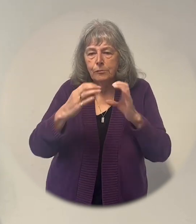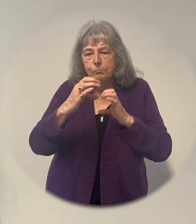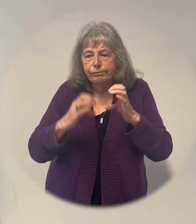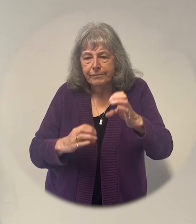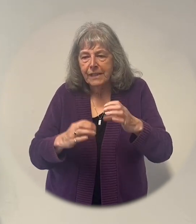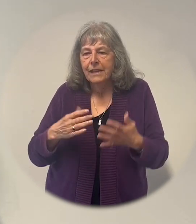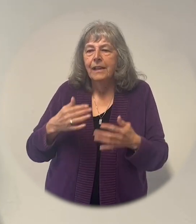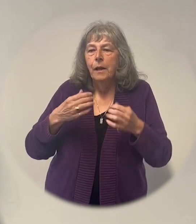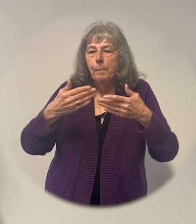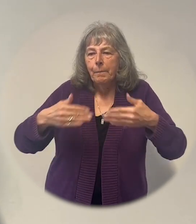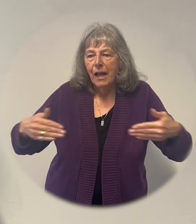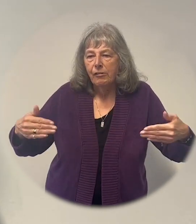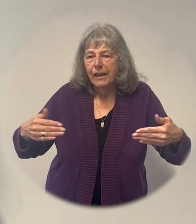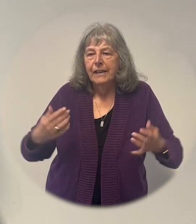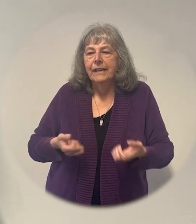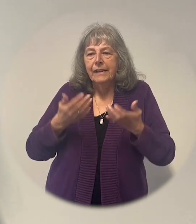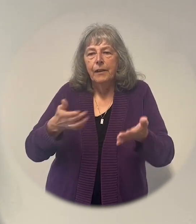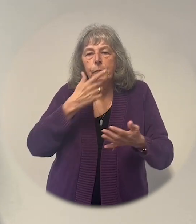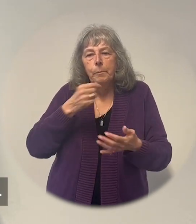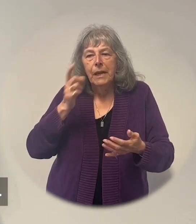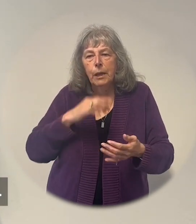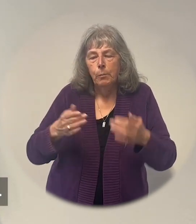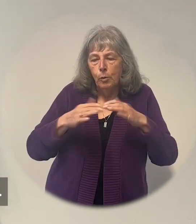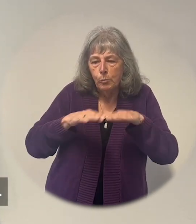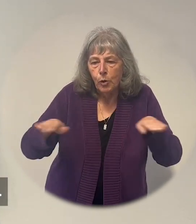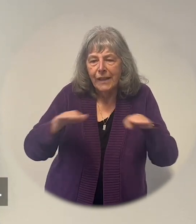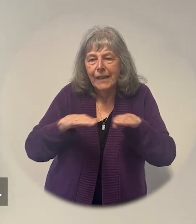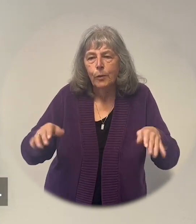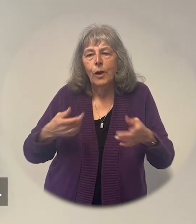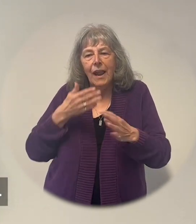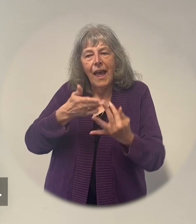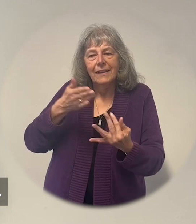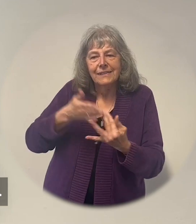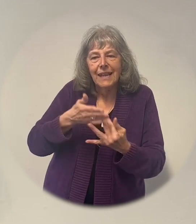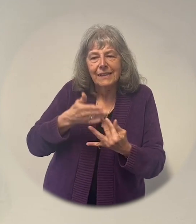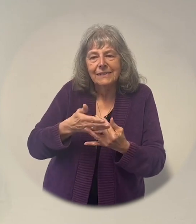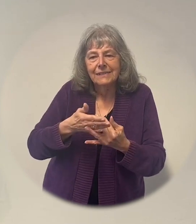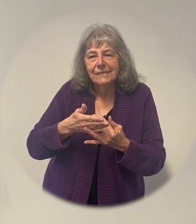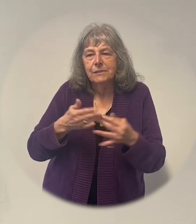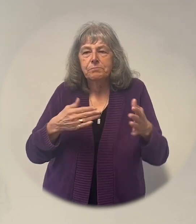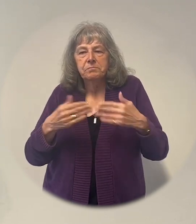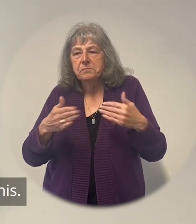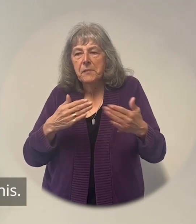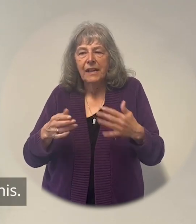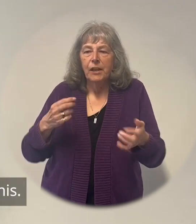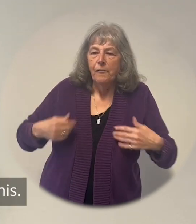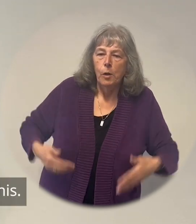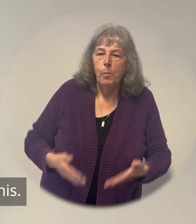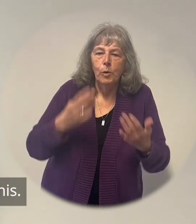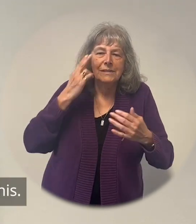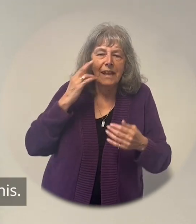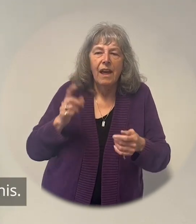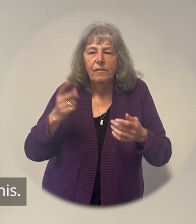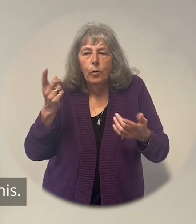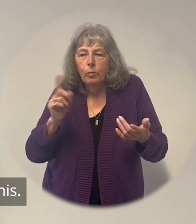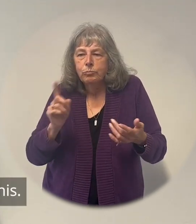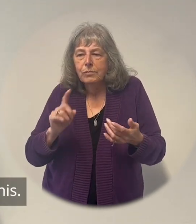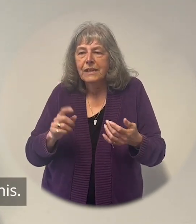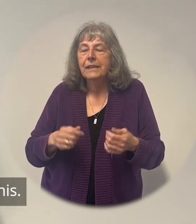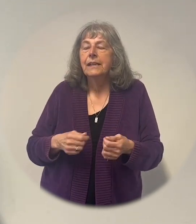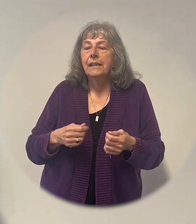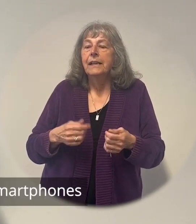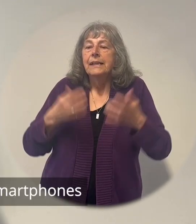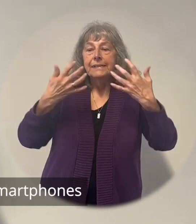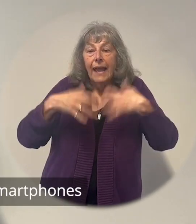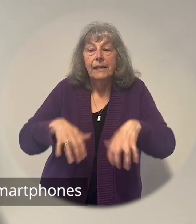and give people equal access regardless of their hearing abilities. Technology is playing a large part in